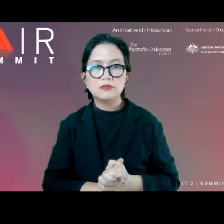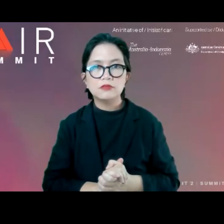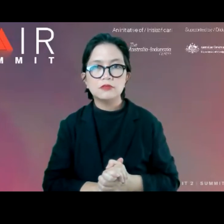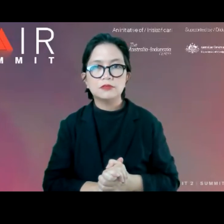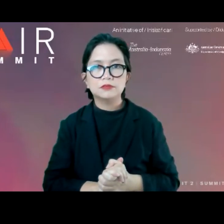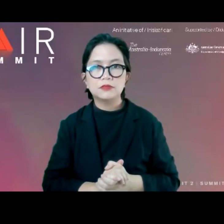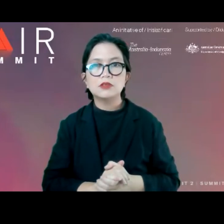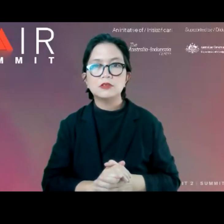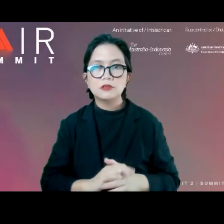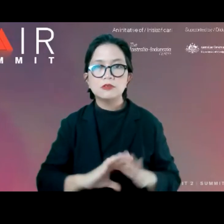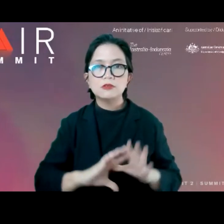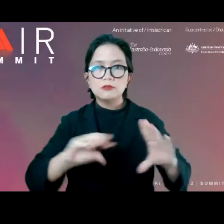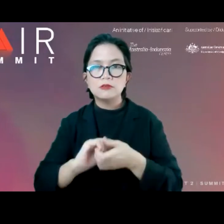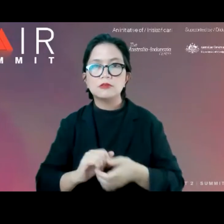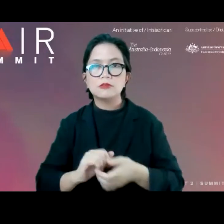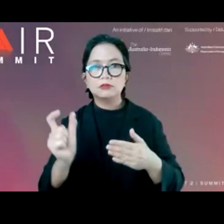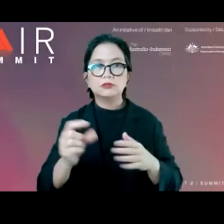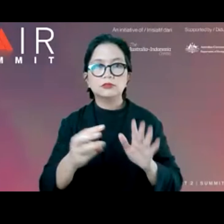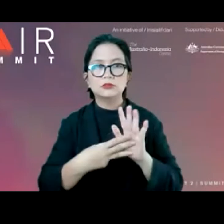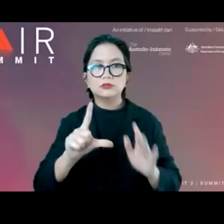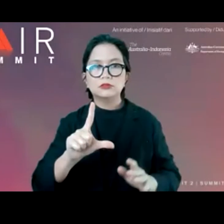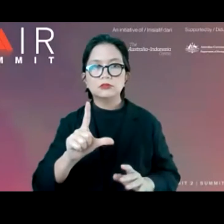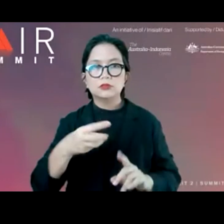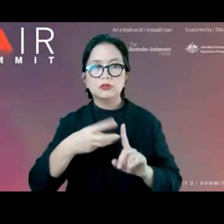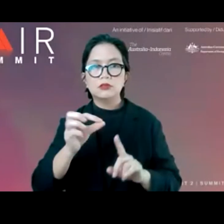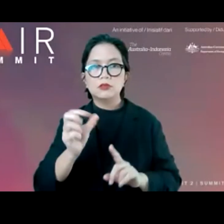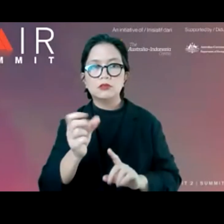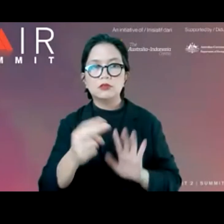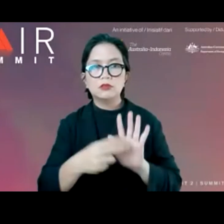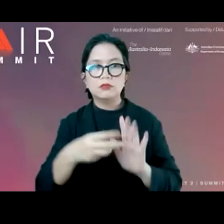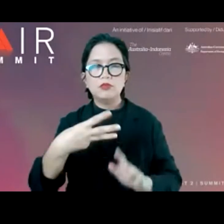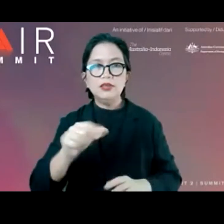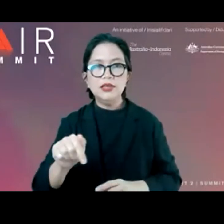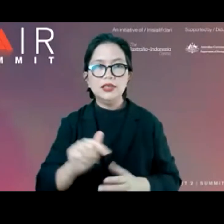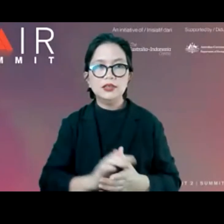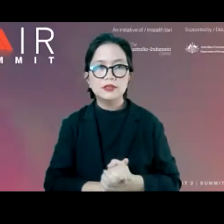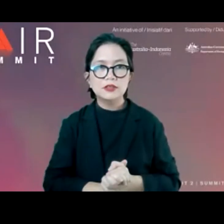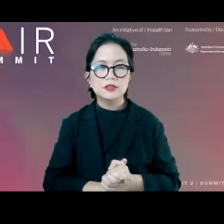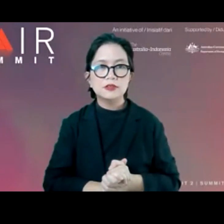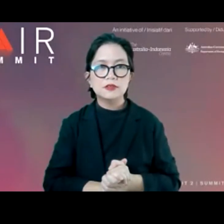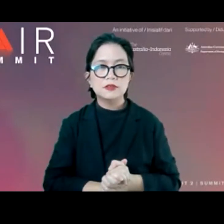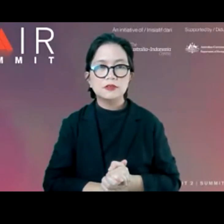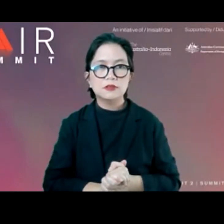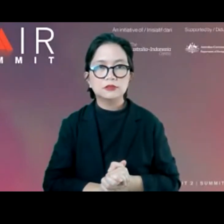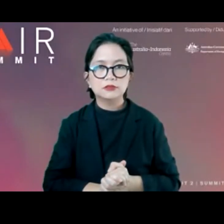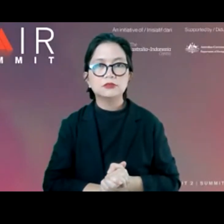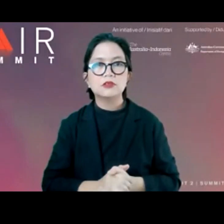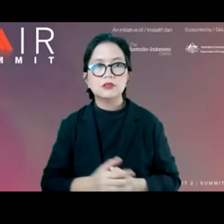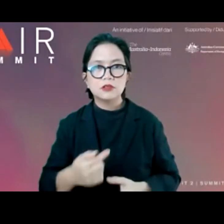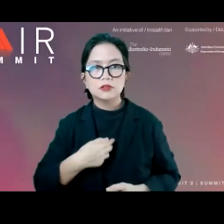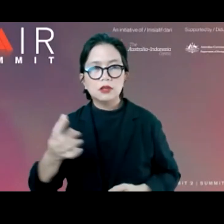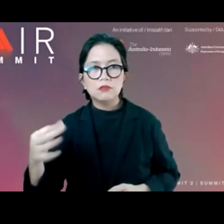Melbourne and the Universitas Gadjah Mada, and then just now we've been hearing about the other